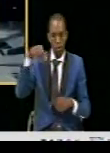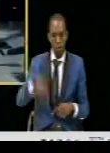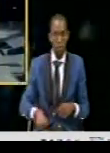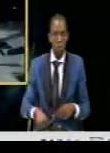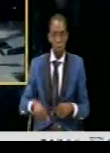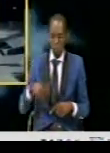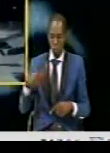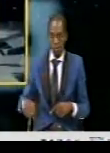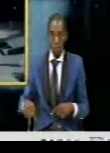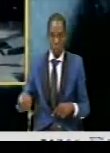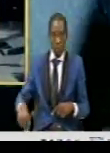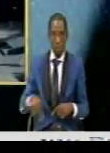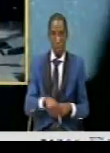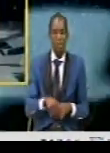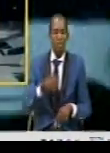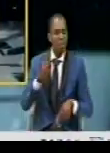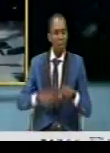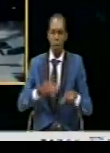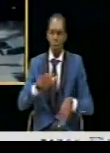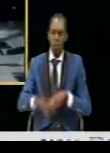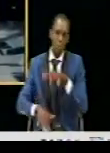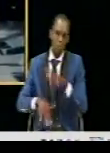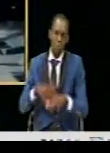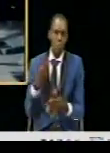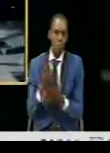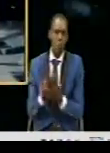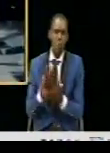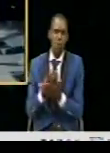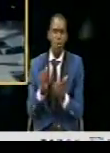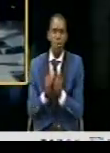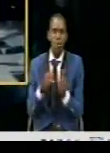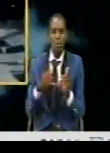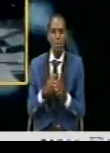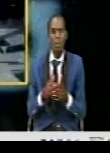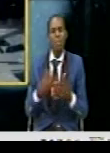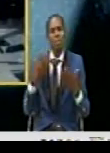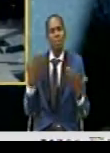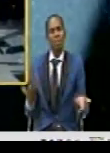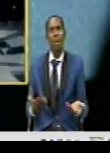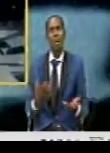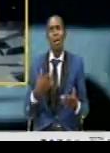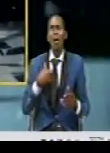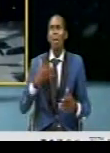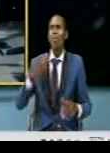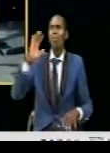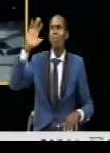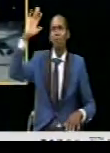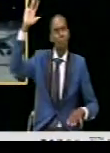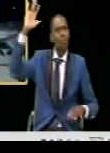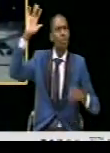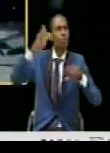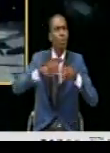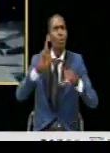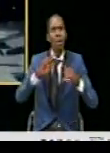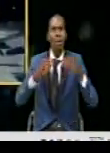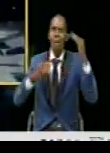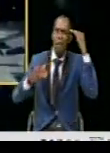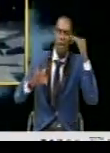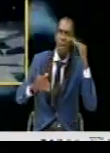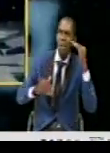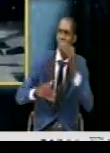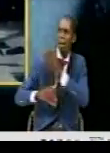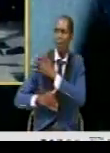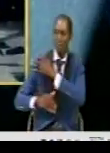touch. I say, God, touch me from my head to my toe. The leg, I know they feel the second one. My hand, the pain. Which one? I